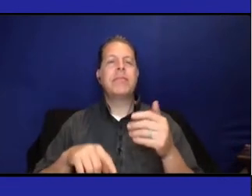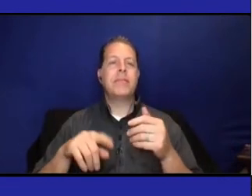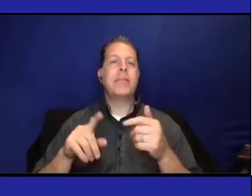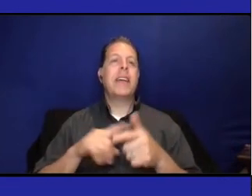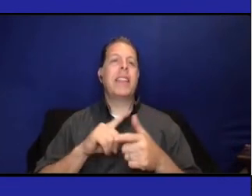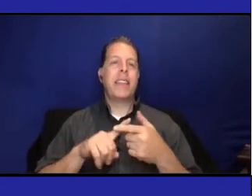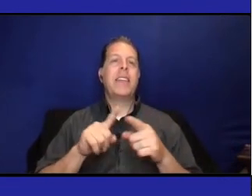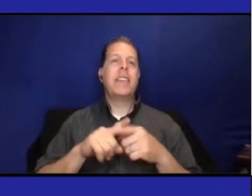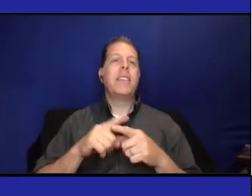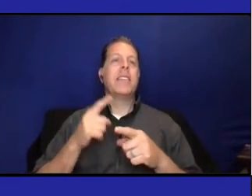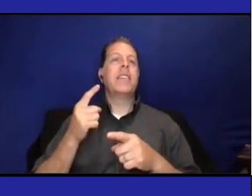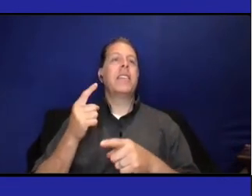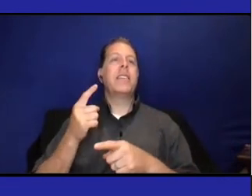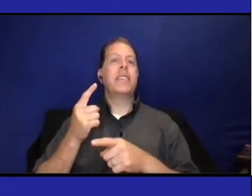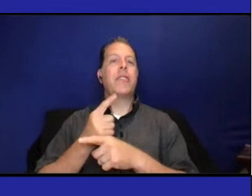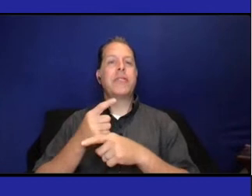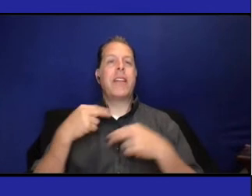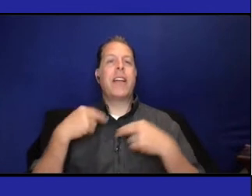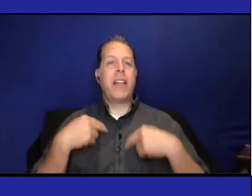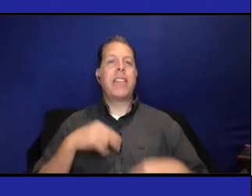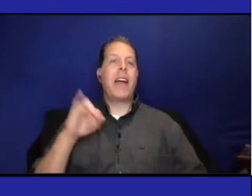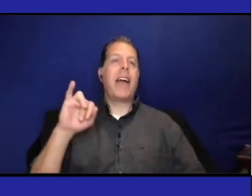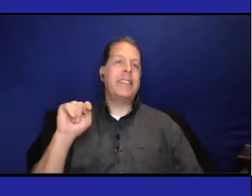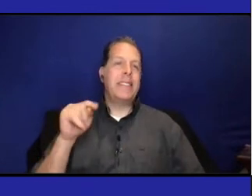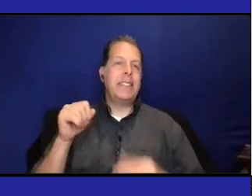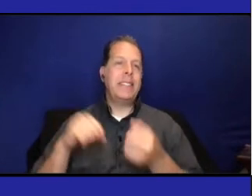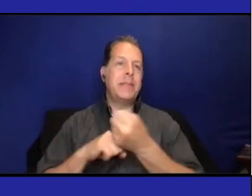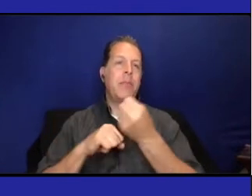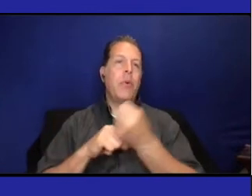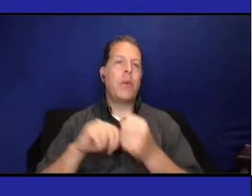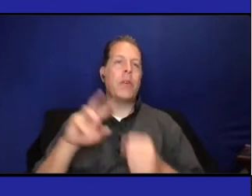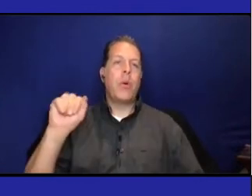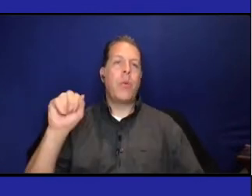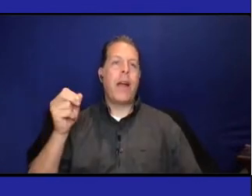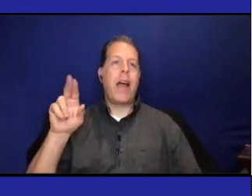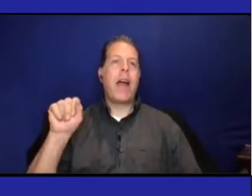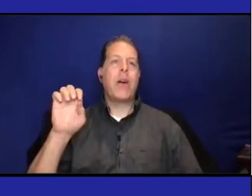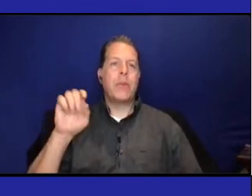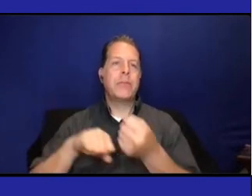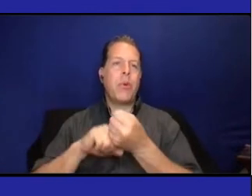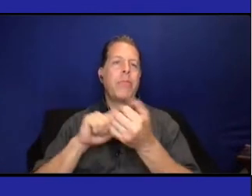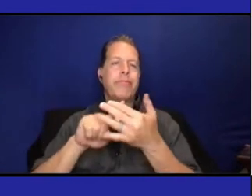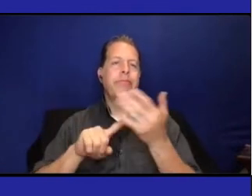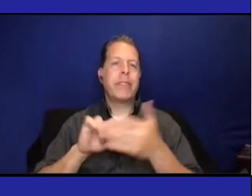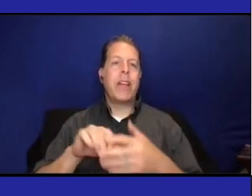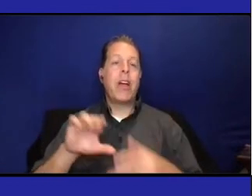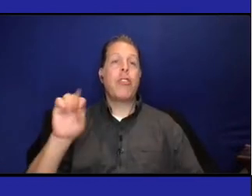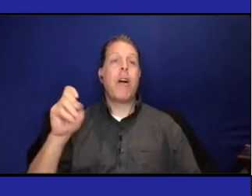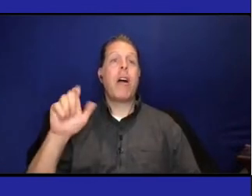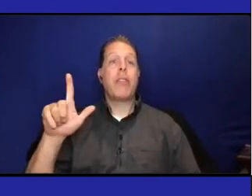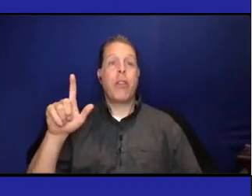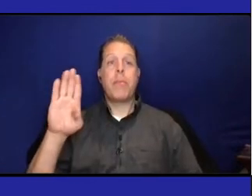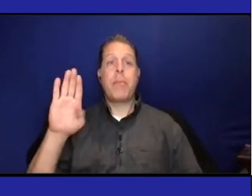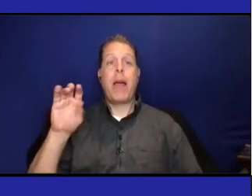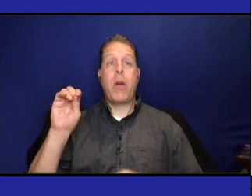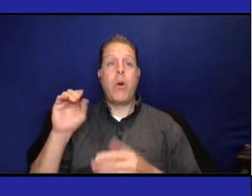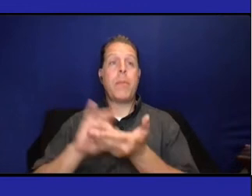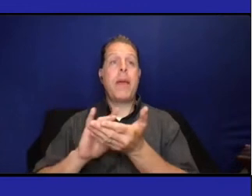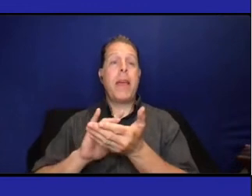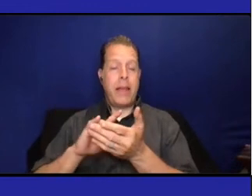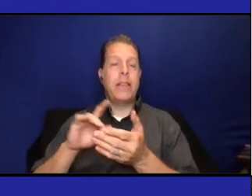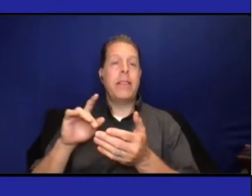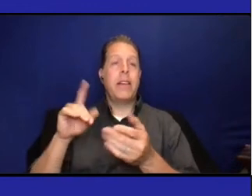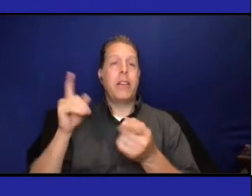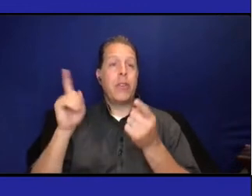correctional health, IT support, warehouse, and transportation. Crothall Biomed agreement is board approved, not to